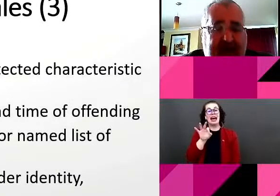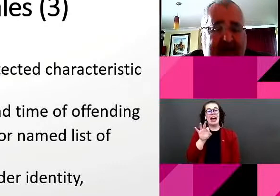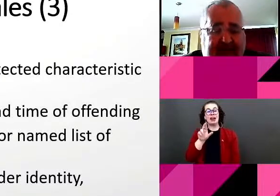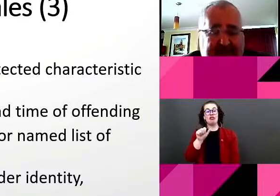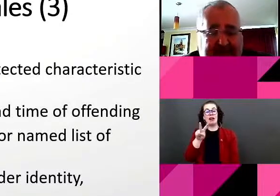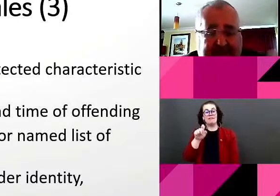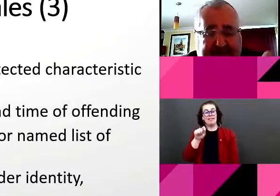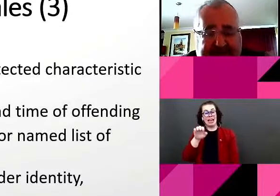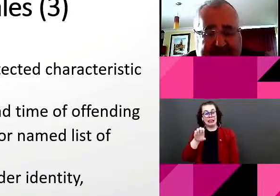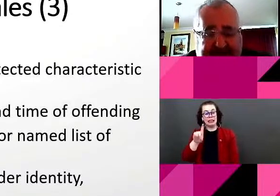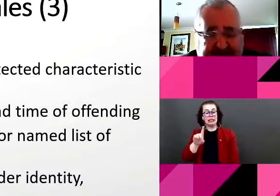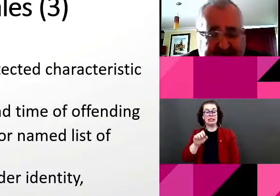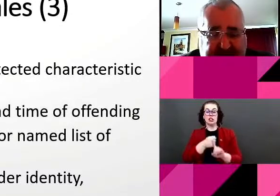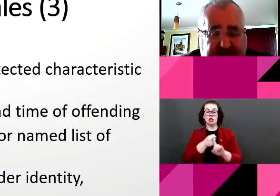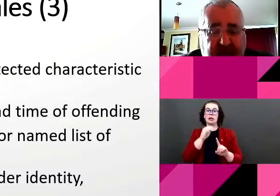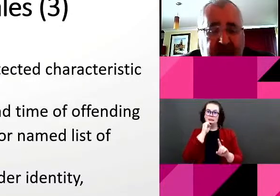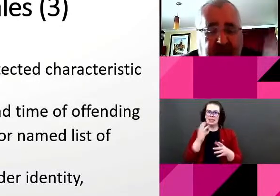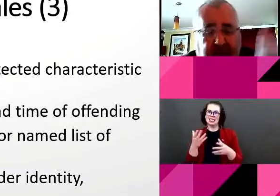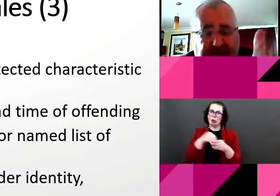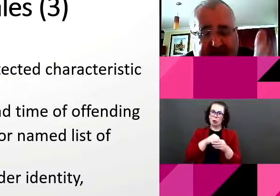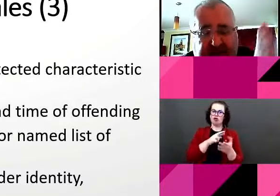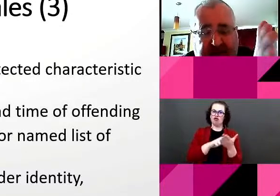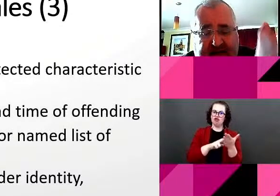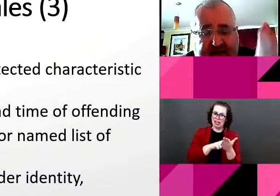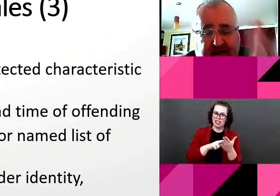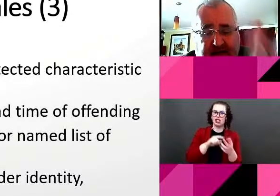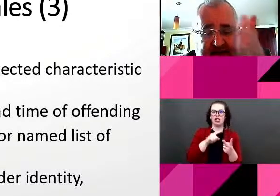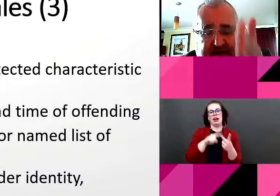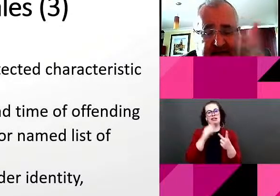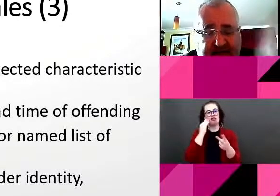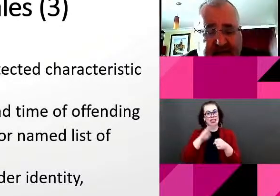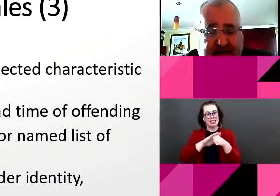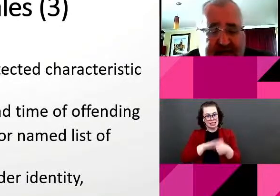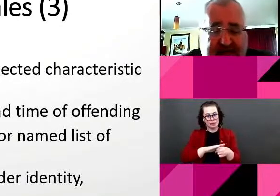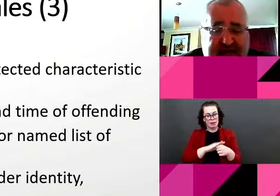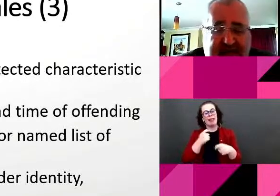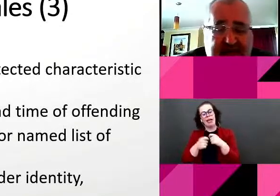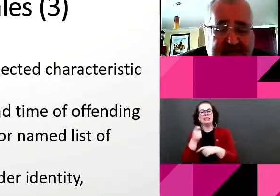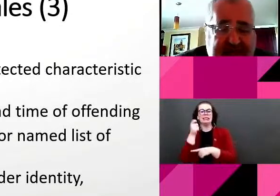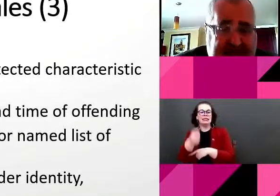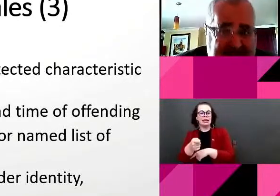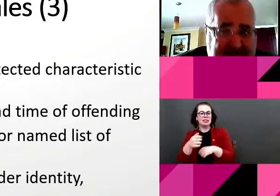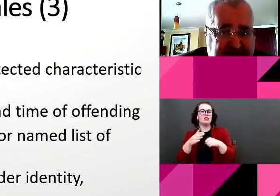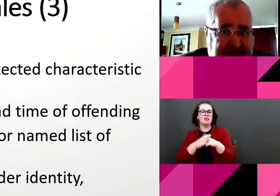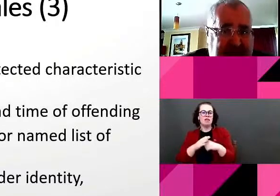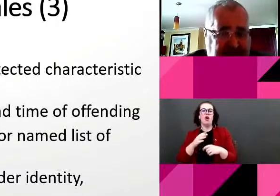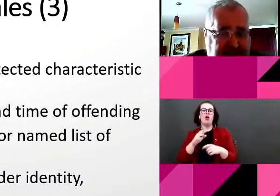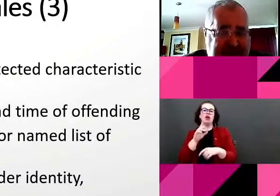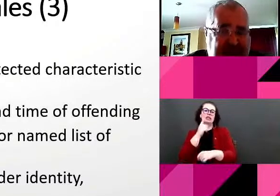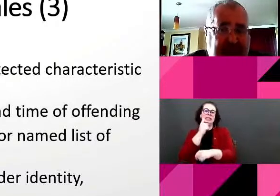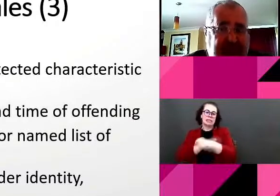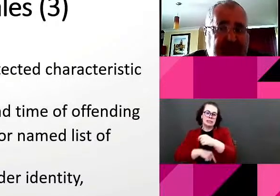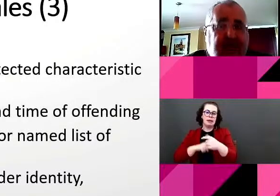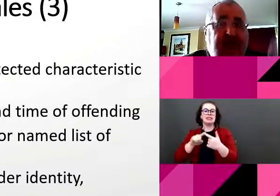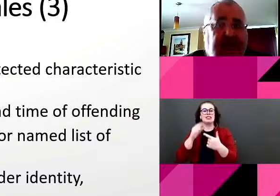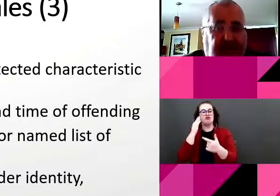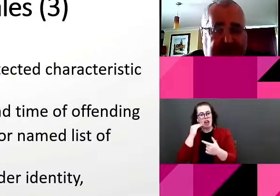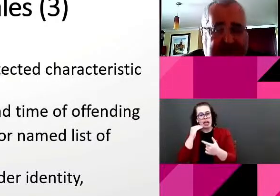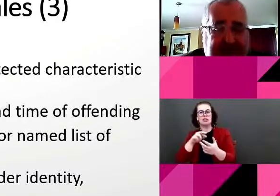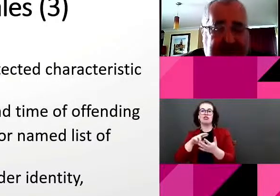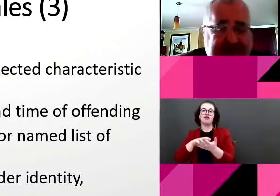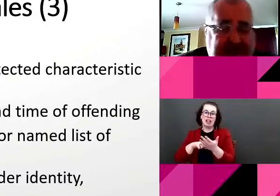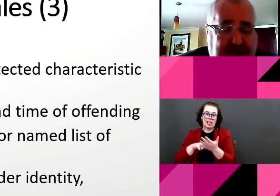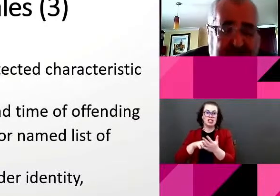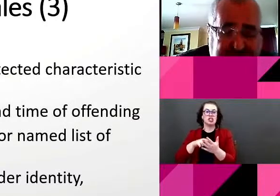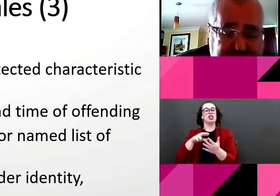religious, and then the enhanced sentencing covers sexuality, gender identity, disability, and race and religion for